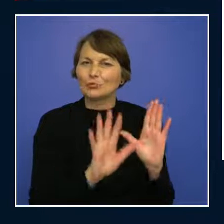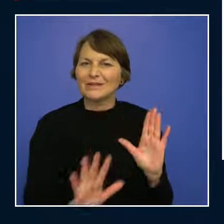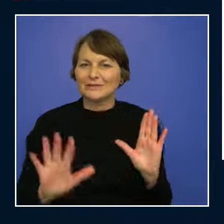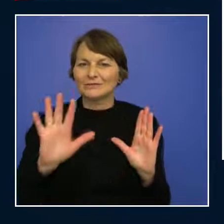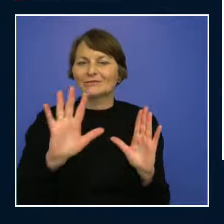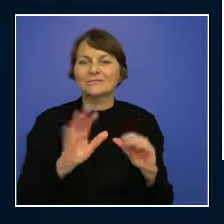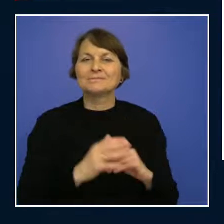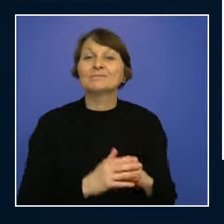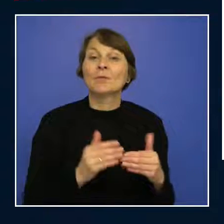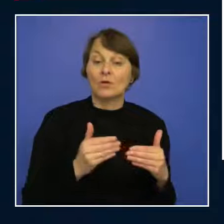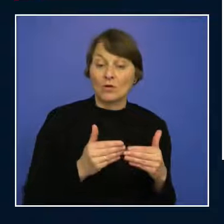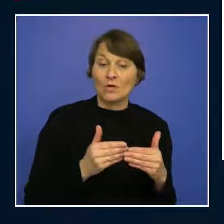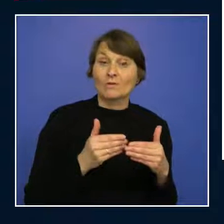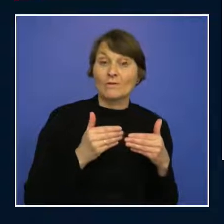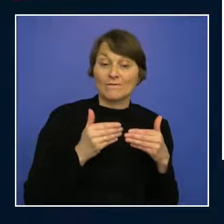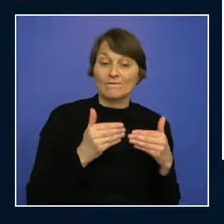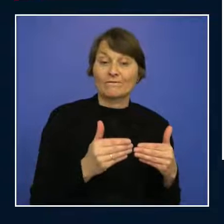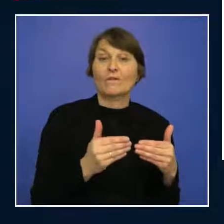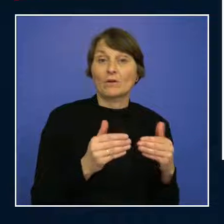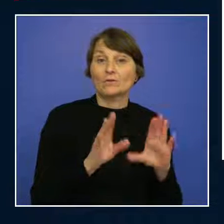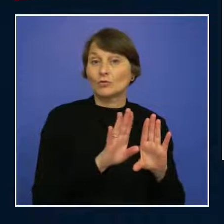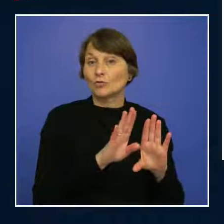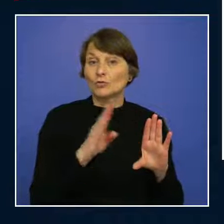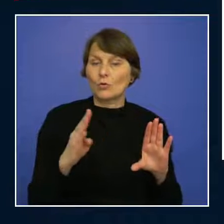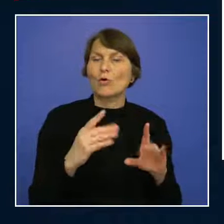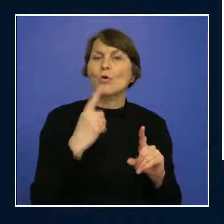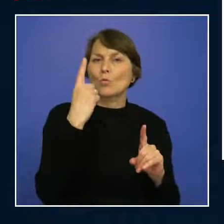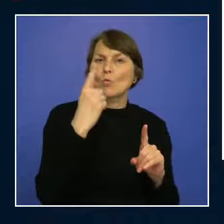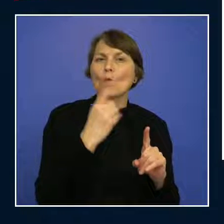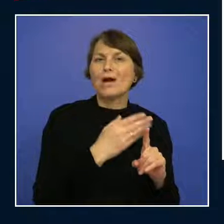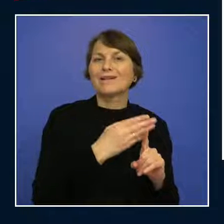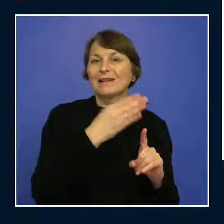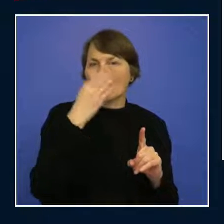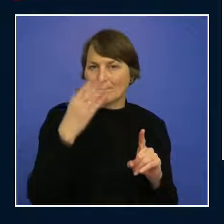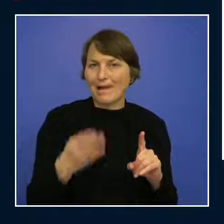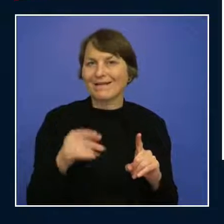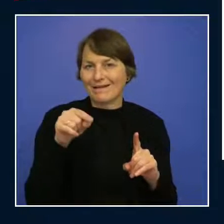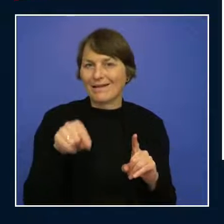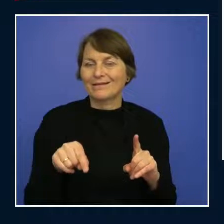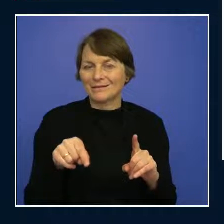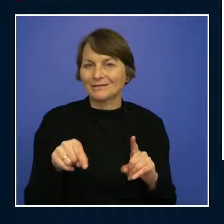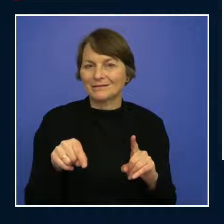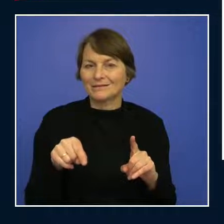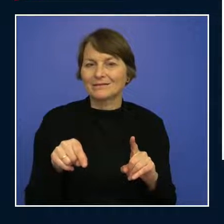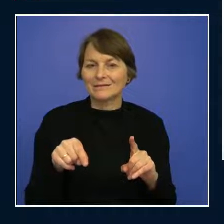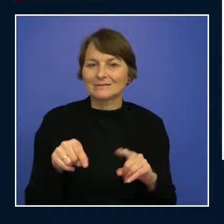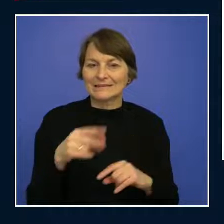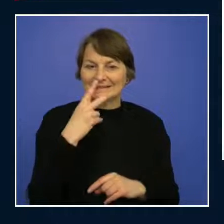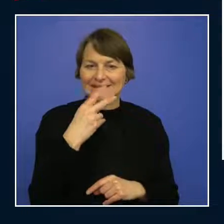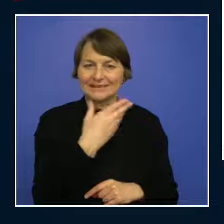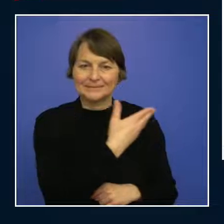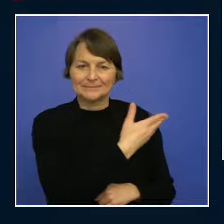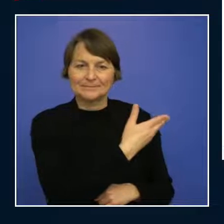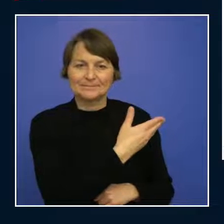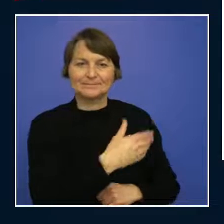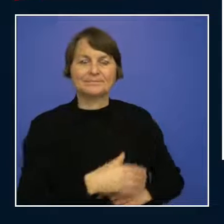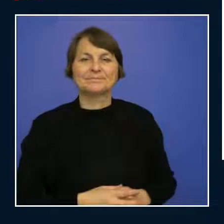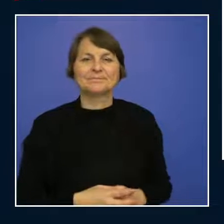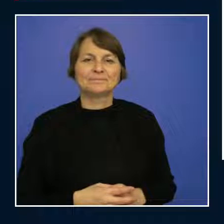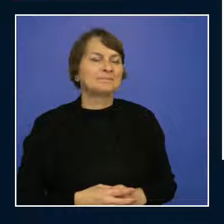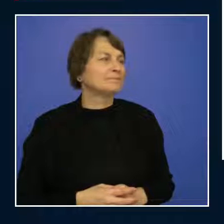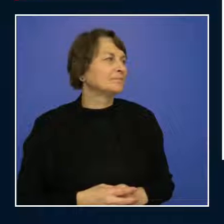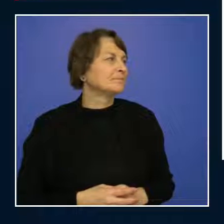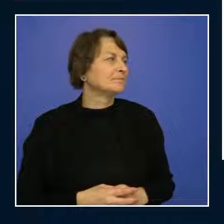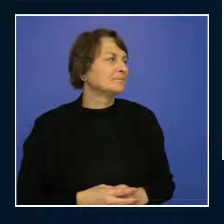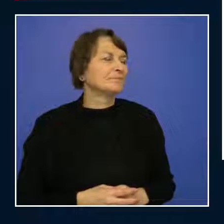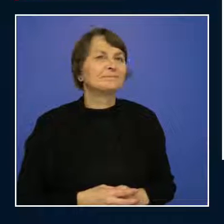Frontdoor has one backend pool and one routing rule here for me. If we go into our